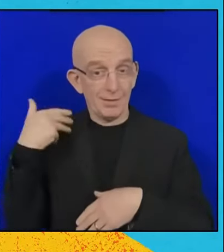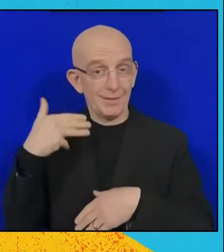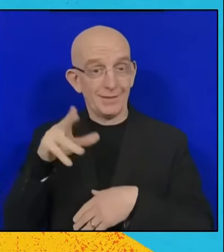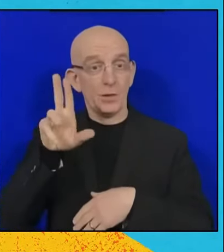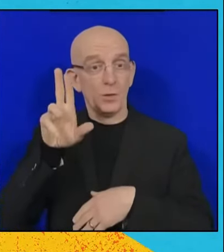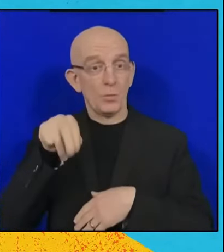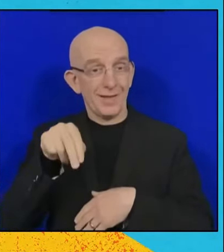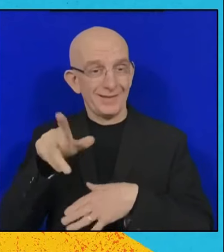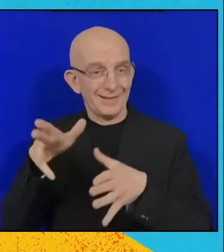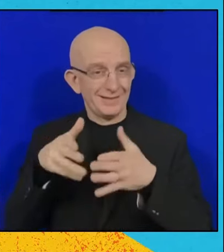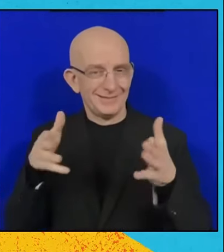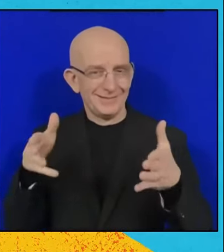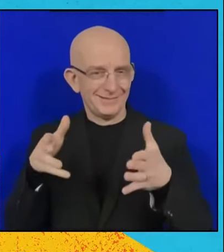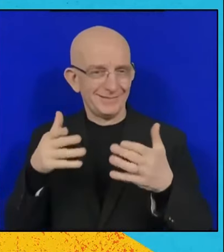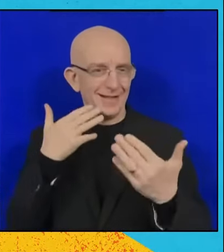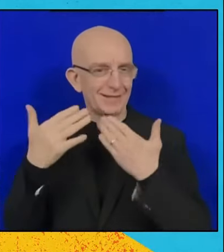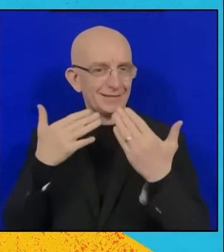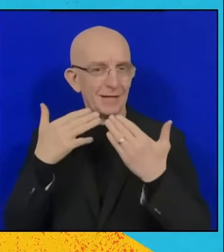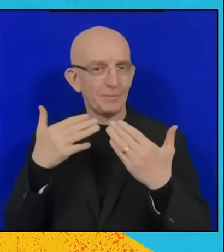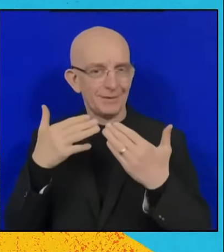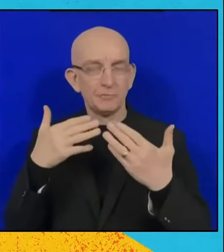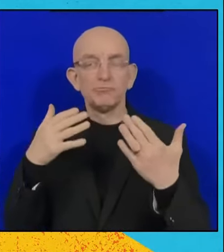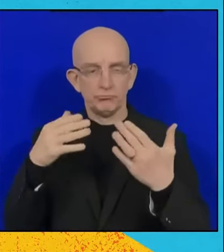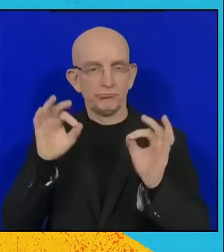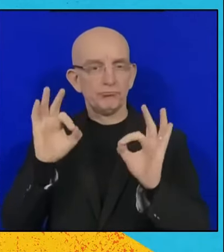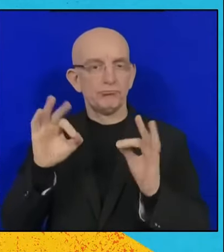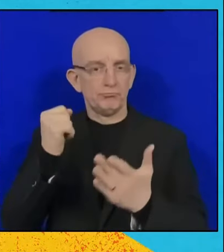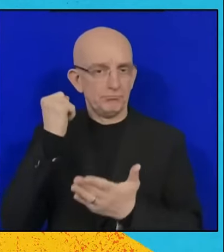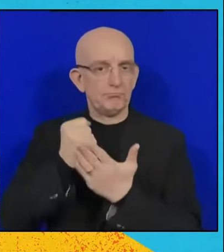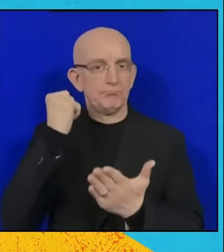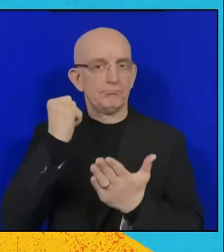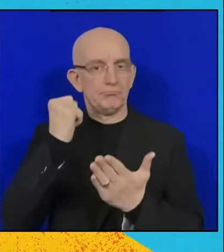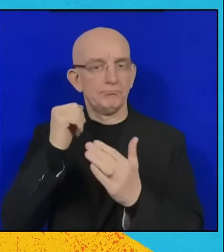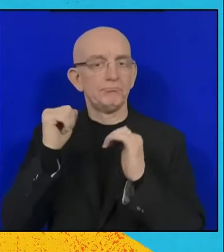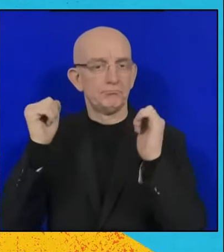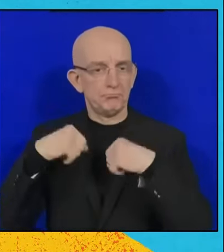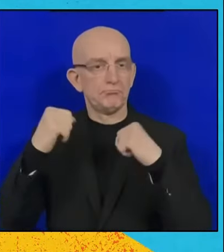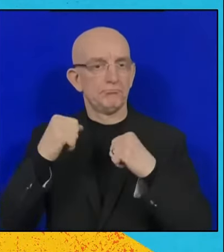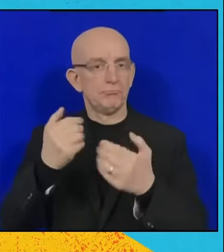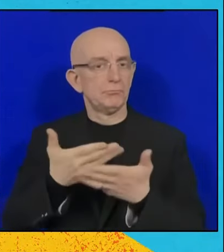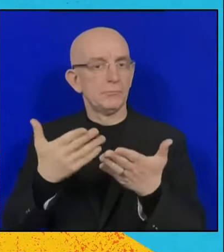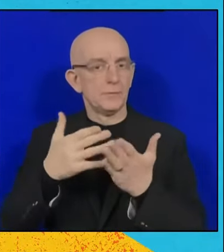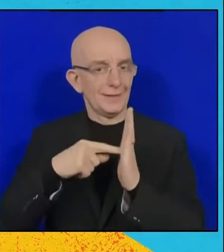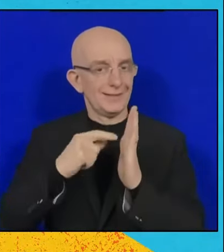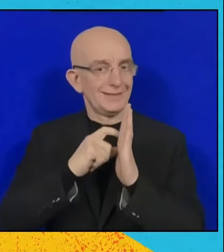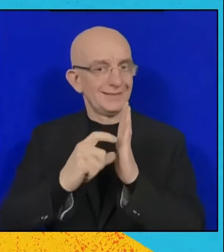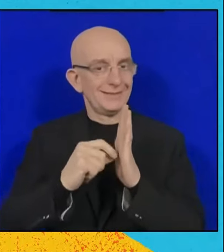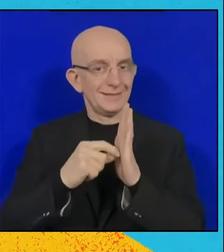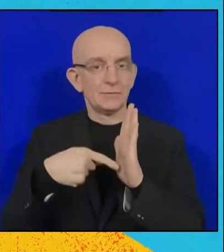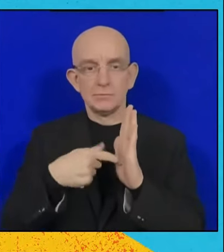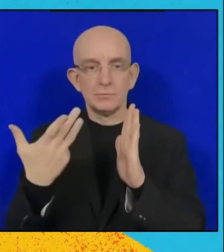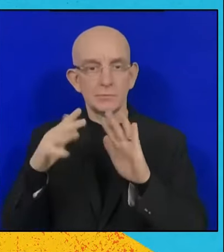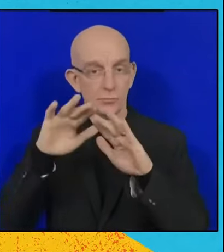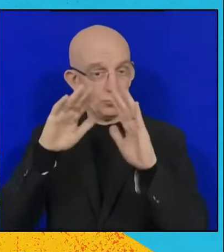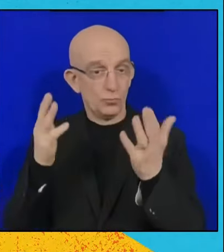Court of Justice to issue an advisory opinion on the legal obligations regarding climate